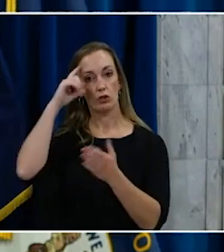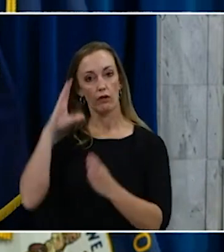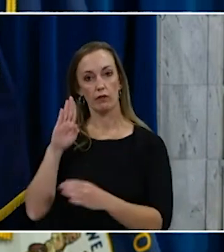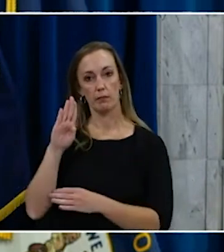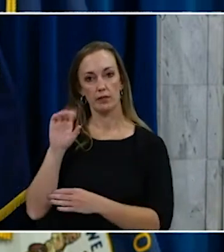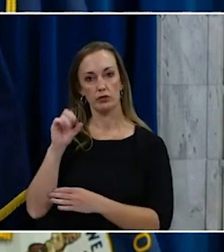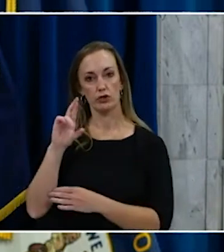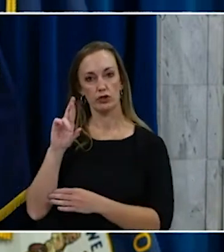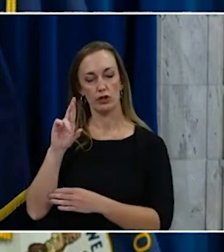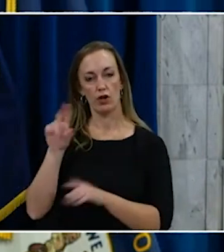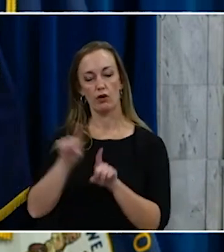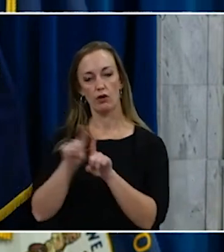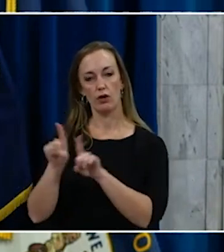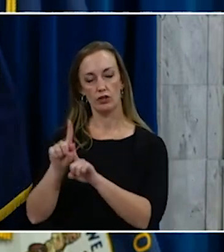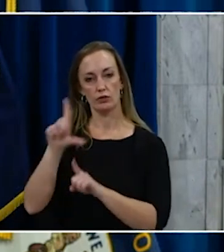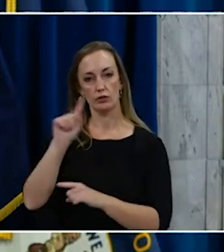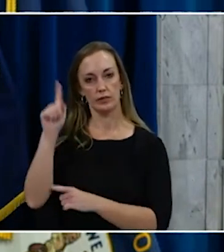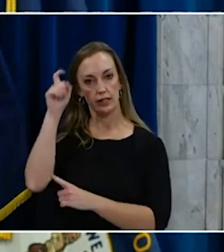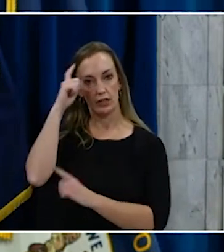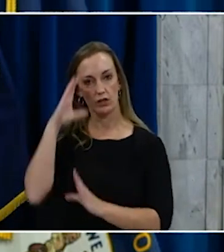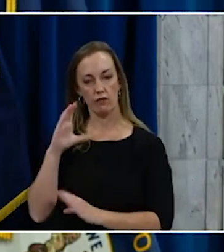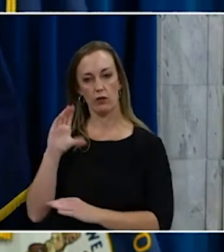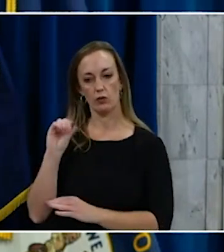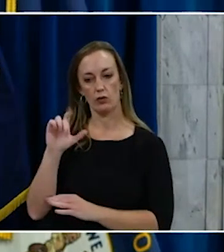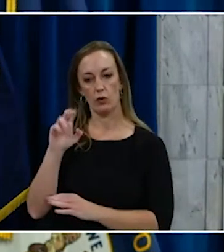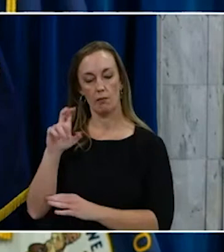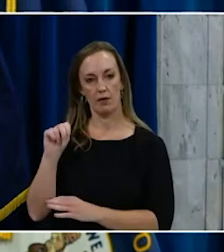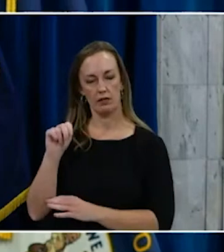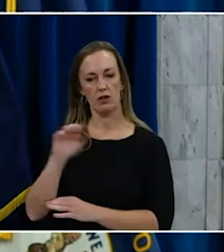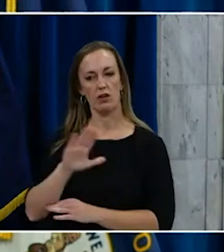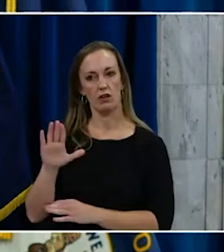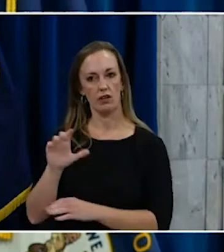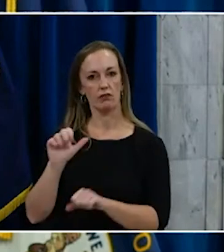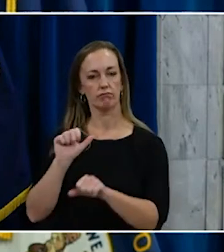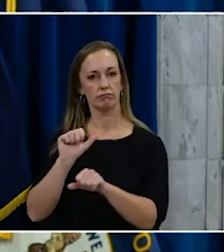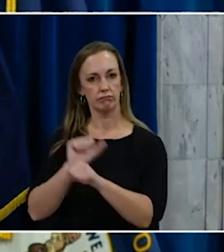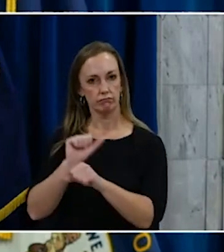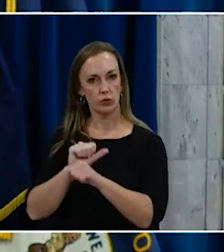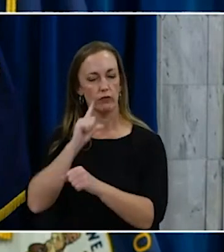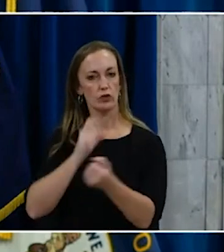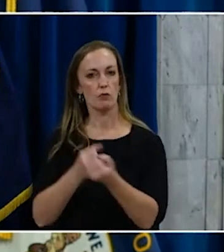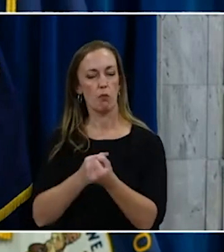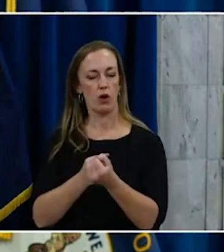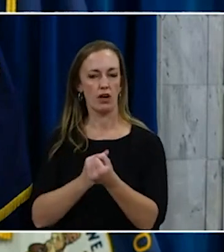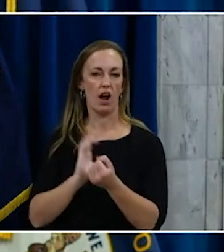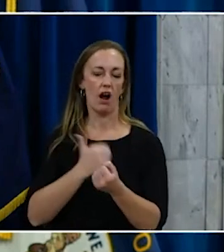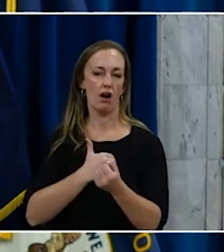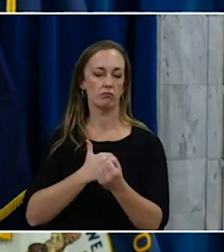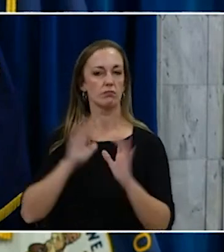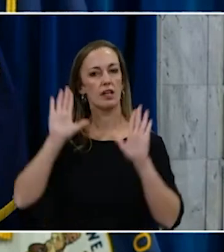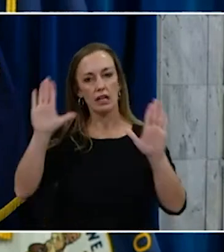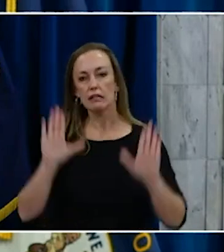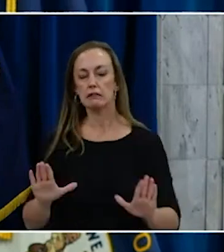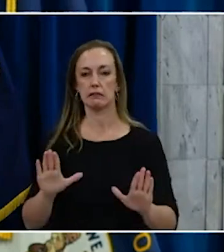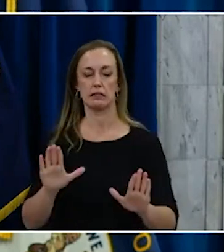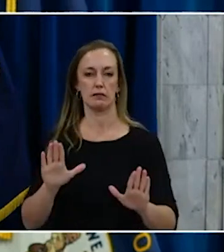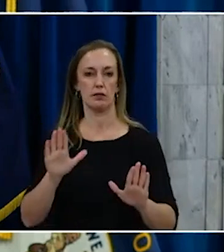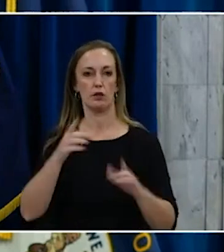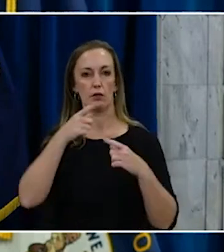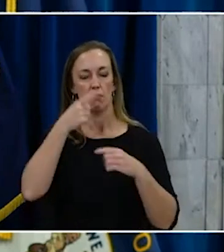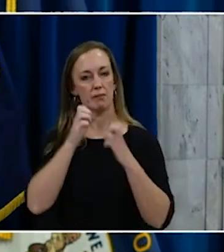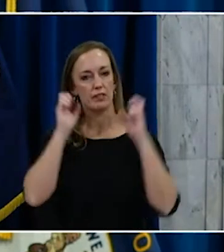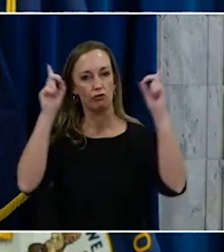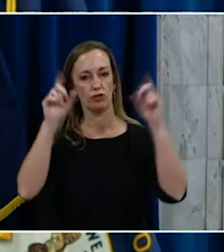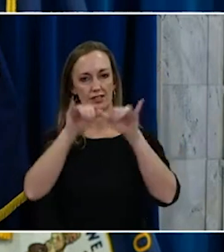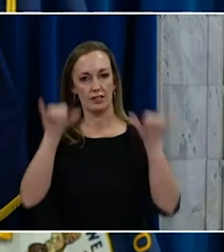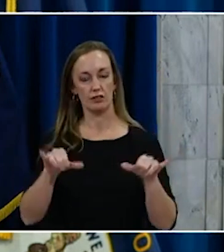Jacqueline Coleman for their efforts to support our excellent public education system that produces the future leaders of our